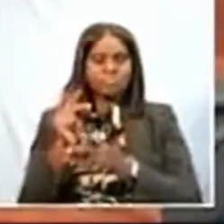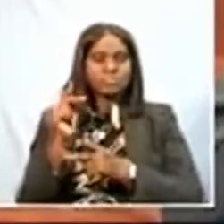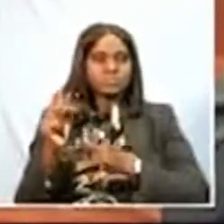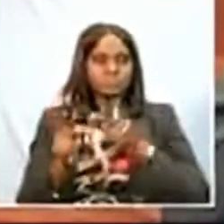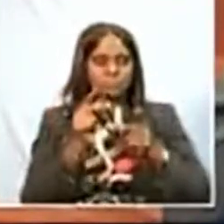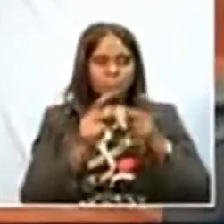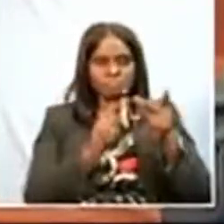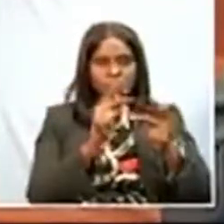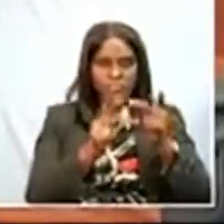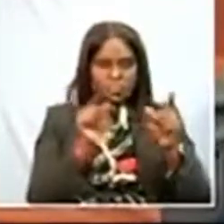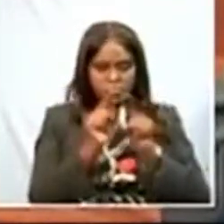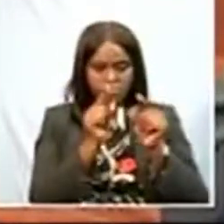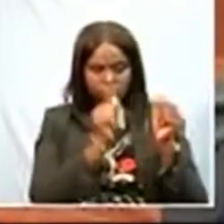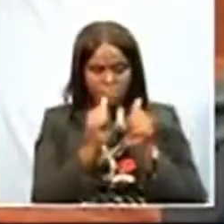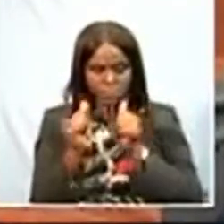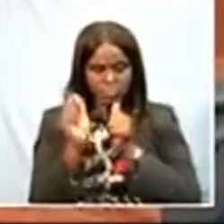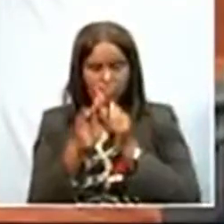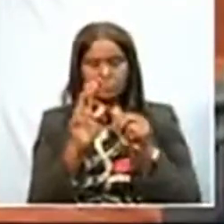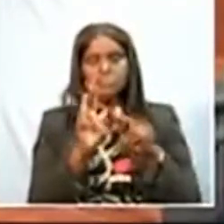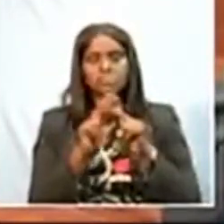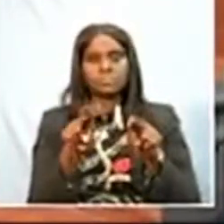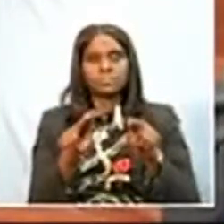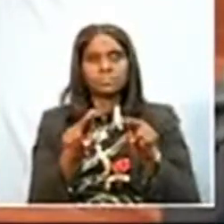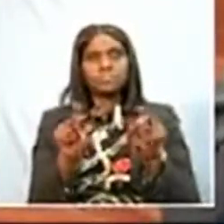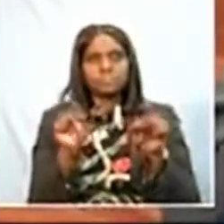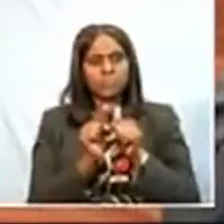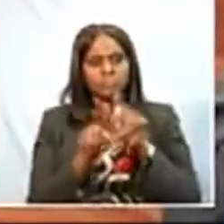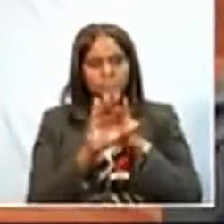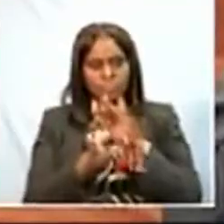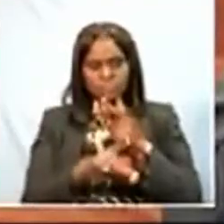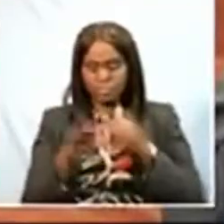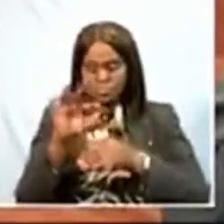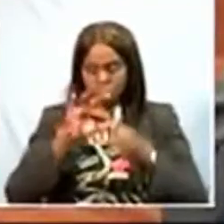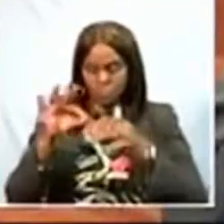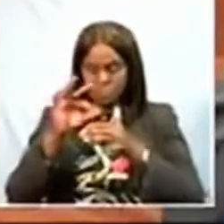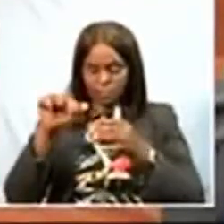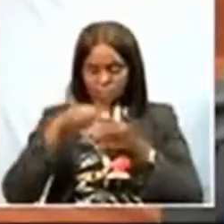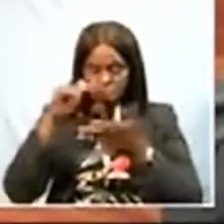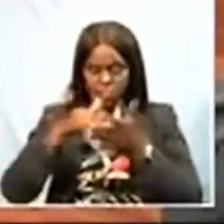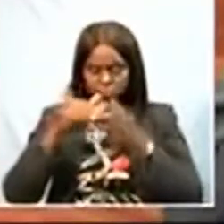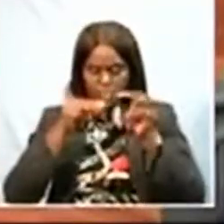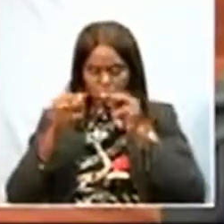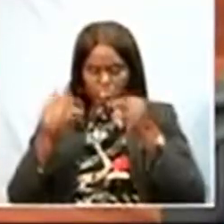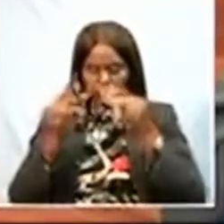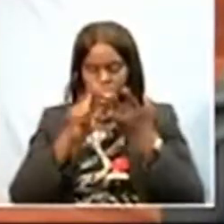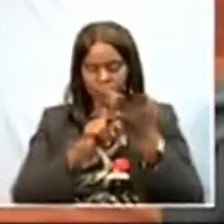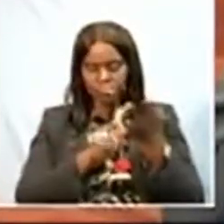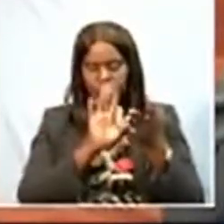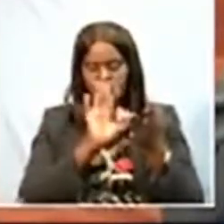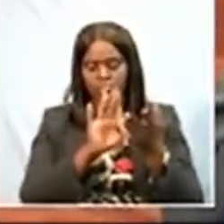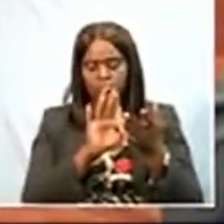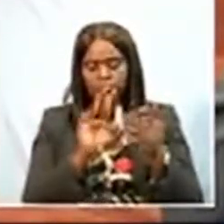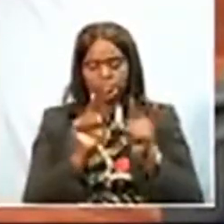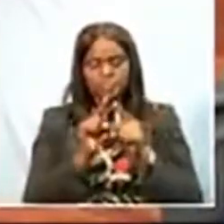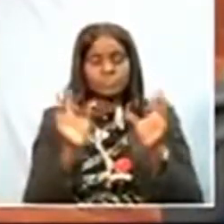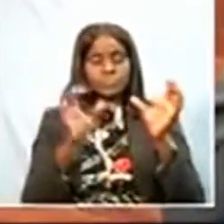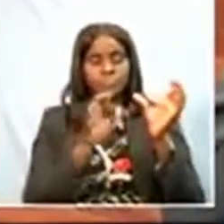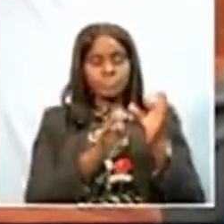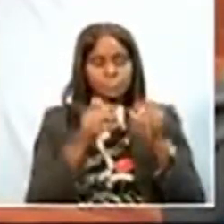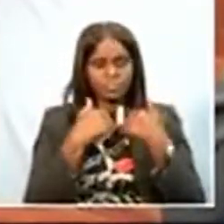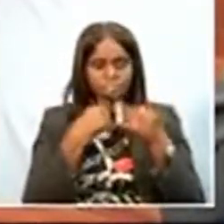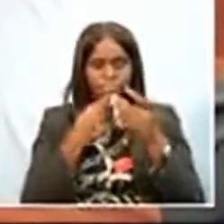processes. Action taken, Chair. Under KAWAMBWA Central, management wishes to report that Council has